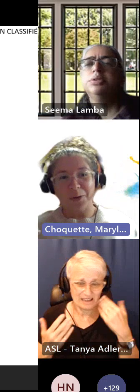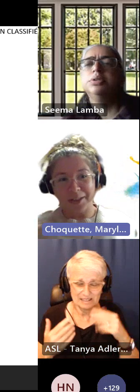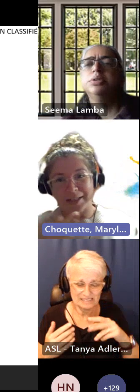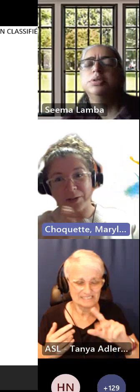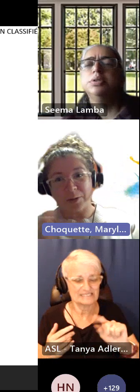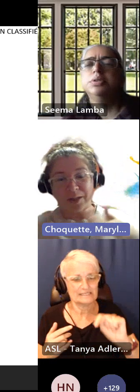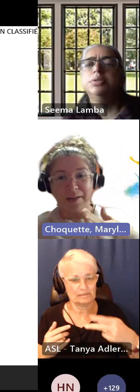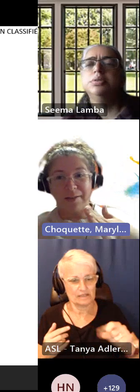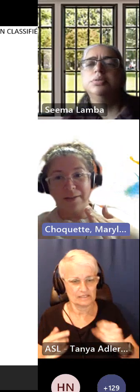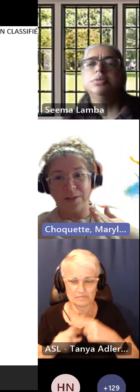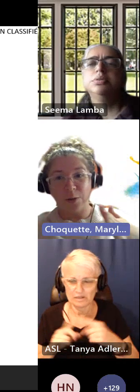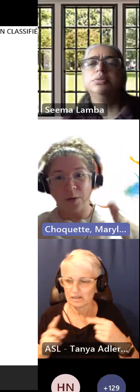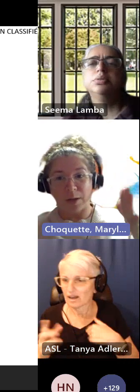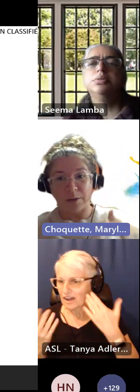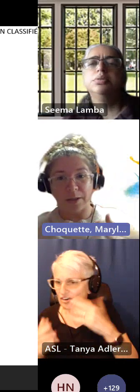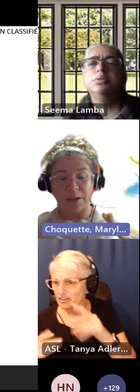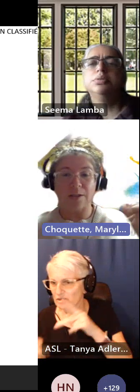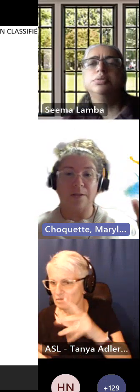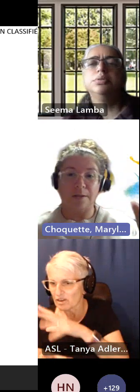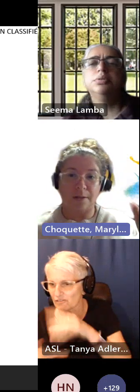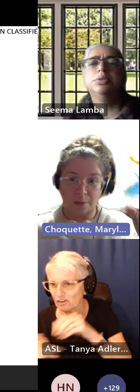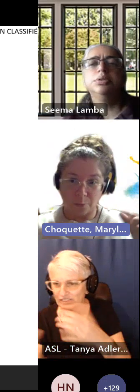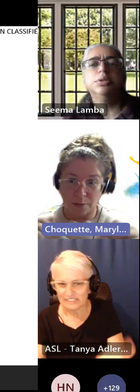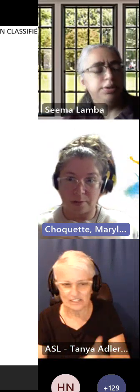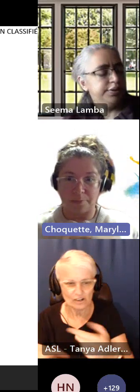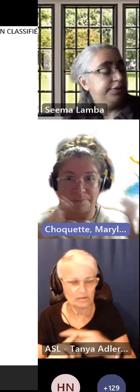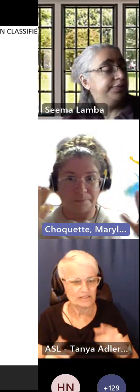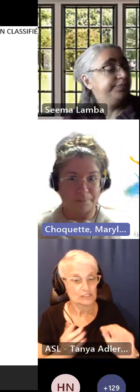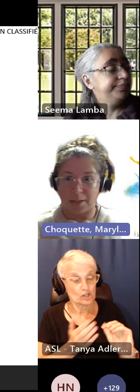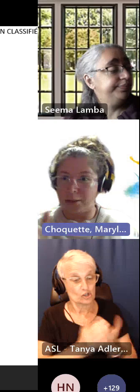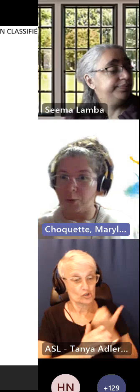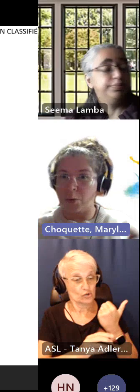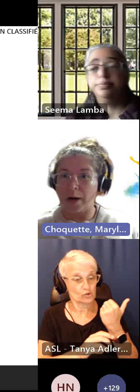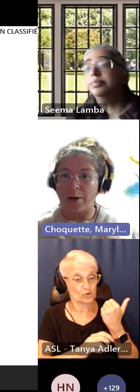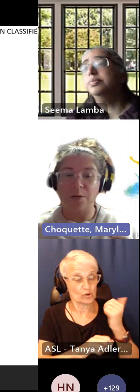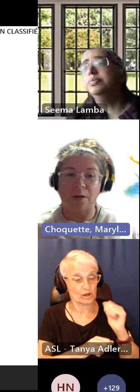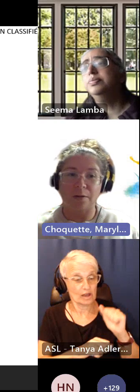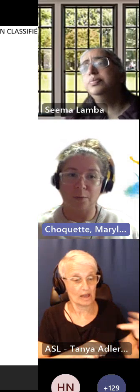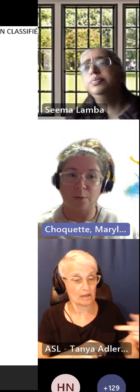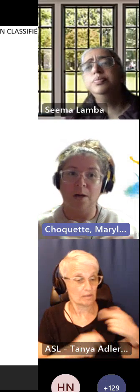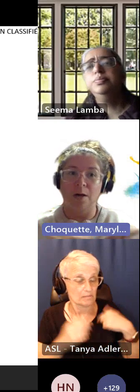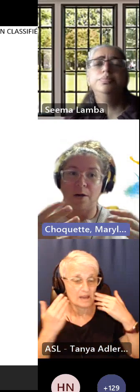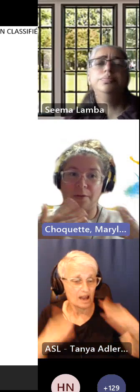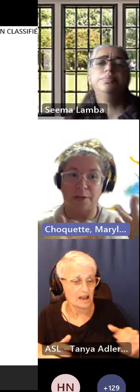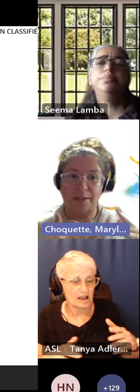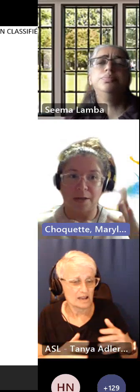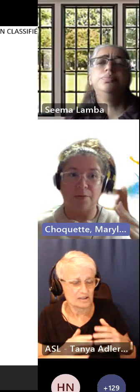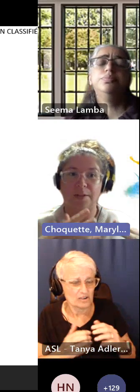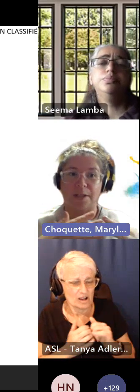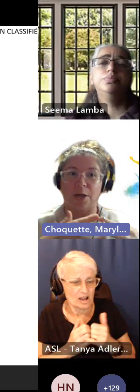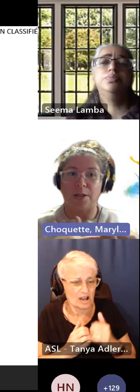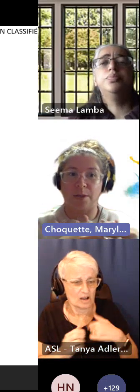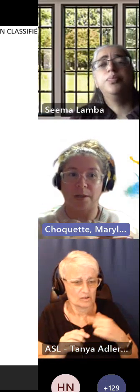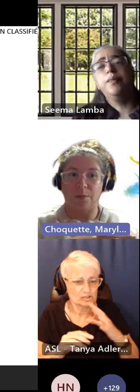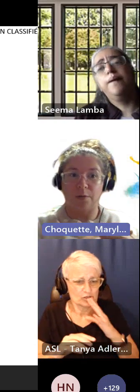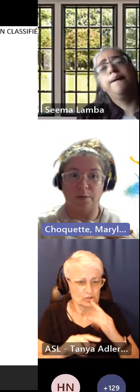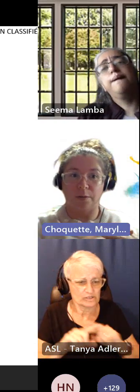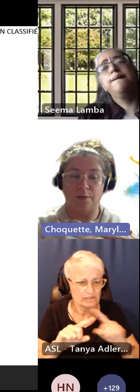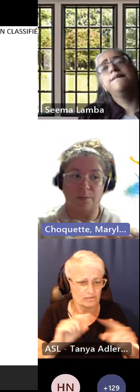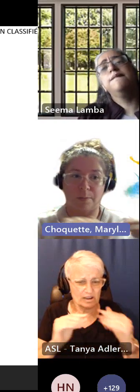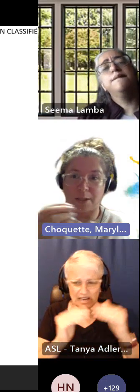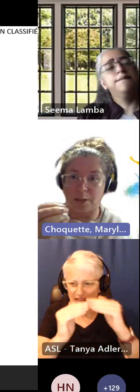especially when we're looking at creating this new application that will, I don't know how, talk to our various levels and us